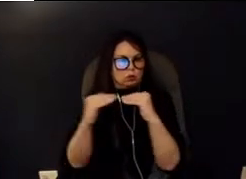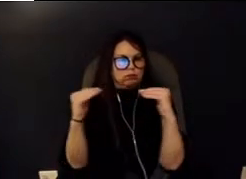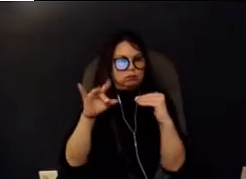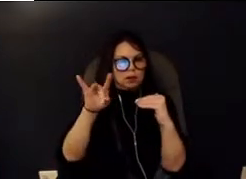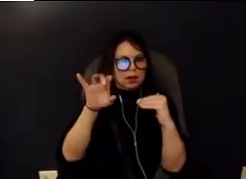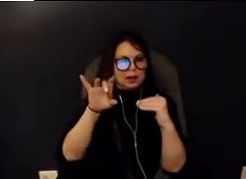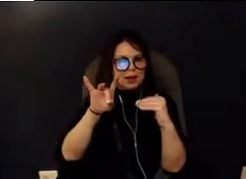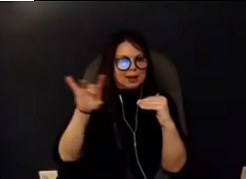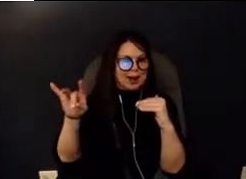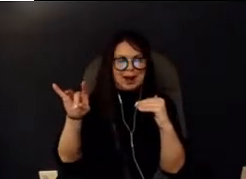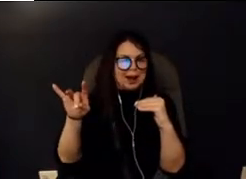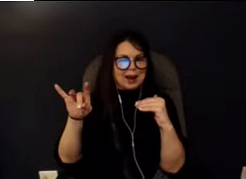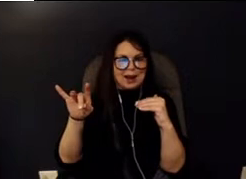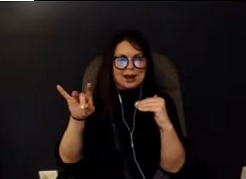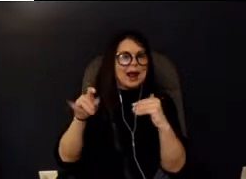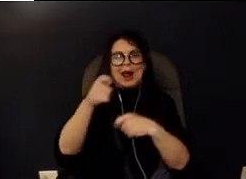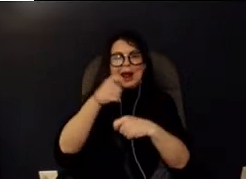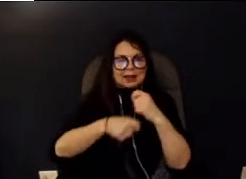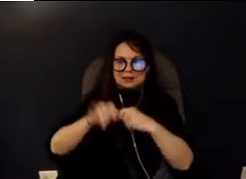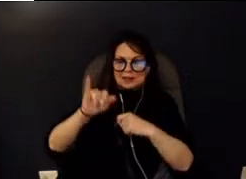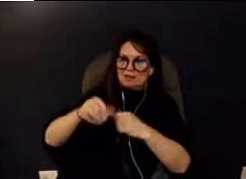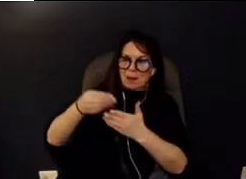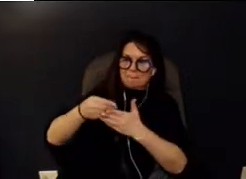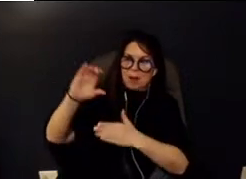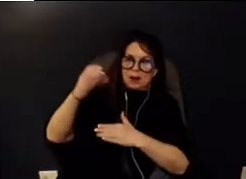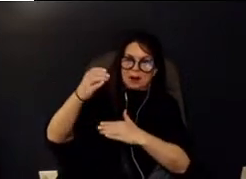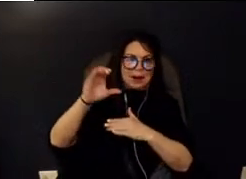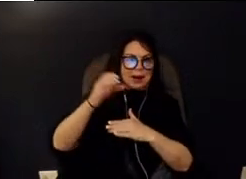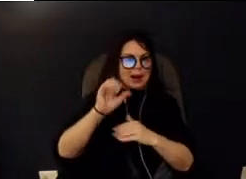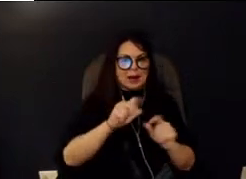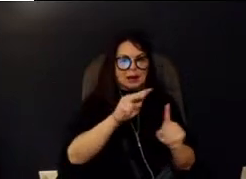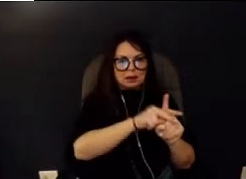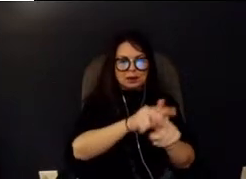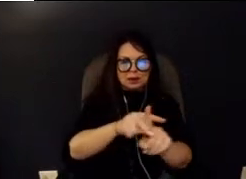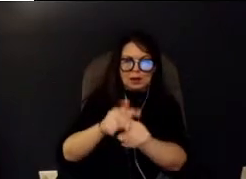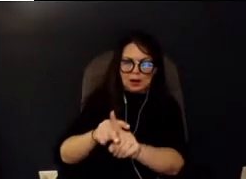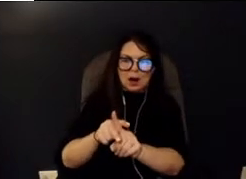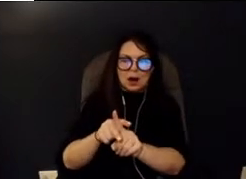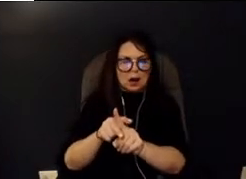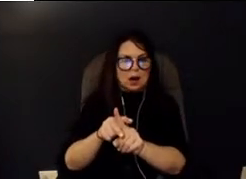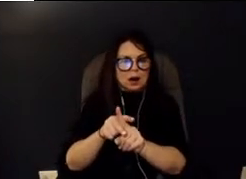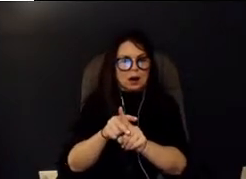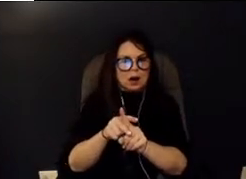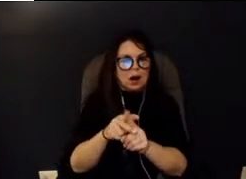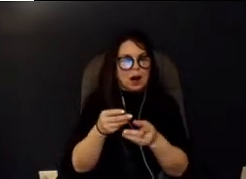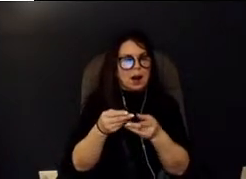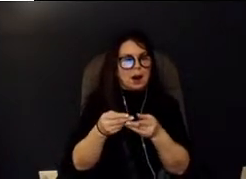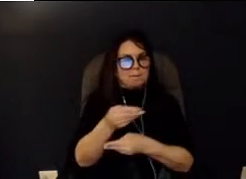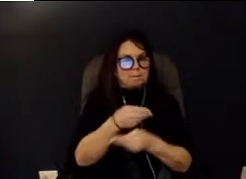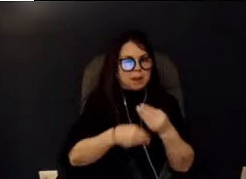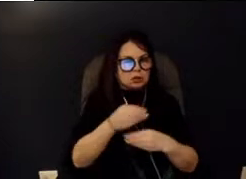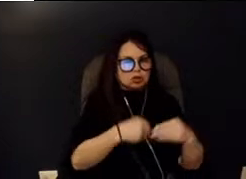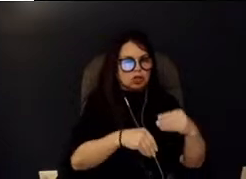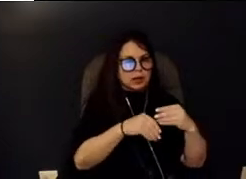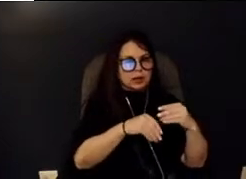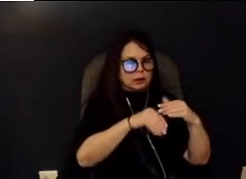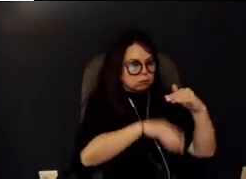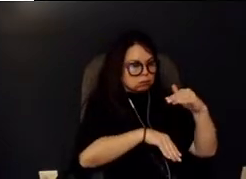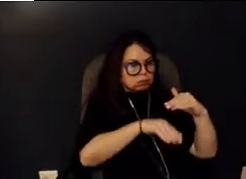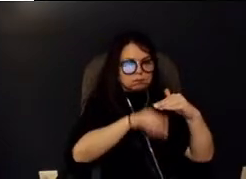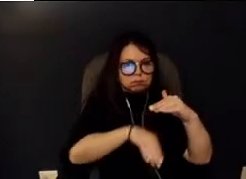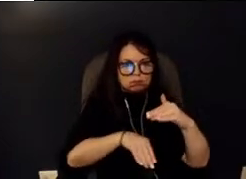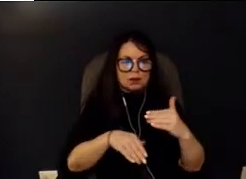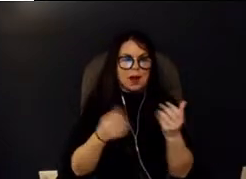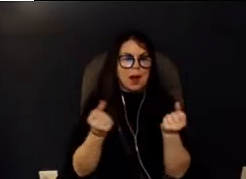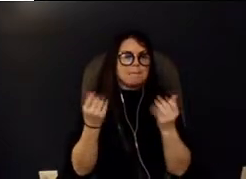budget shortfalls or invest in our communities. We heard tonight that that is what so many residents want us to do. In the meantime,